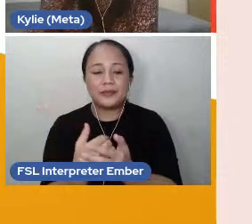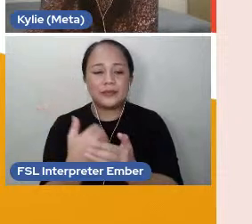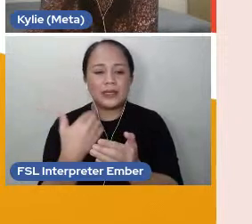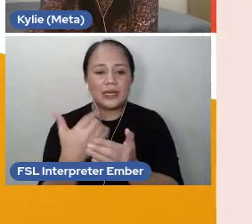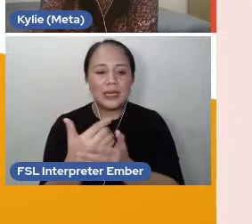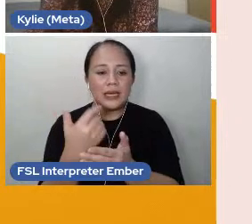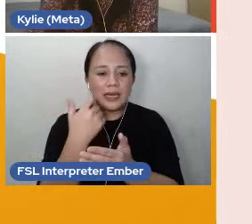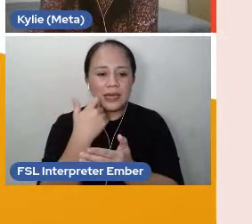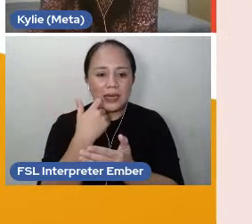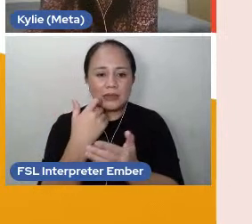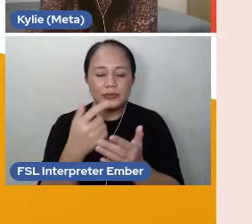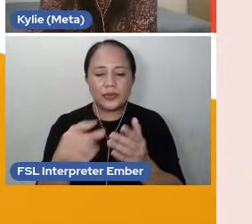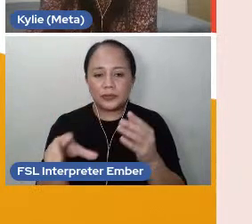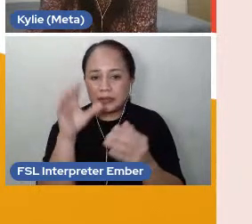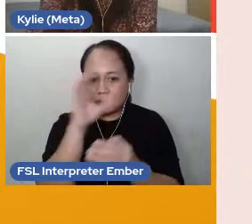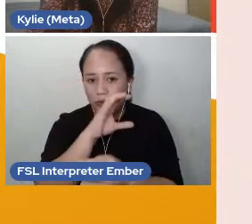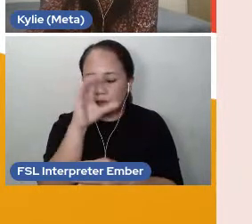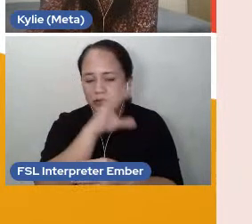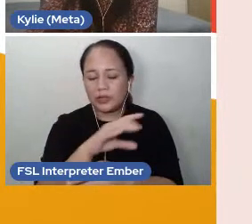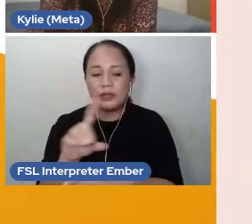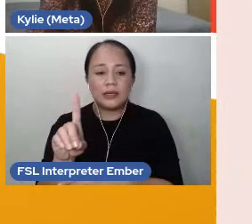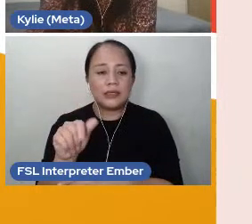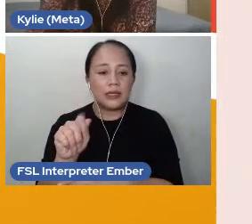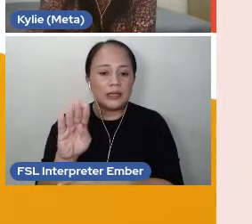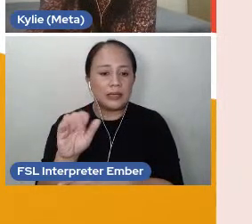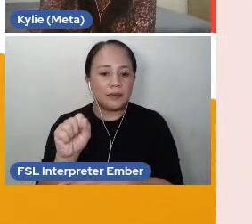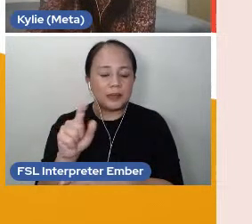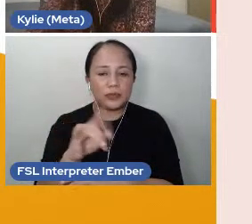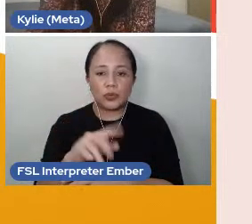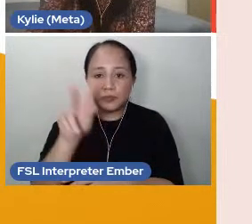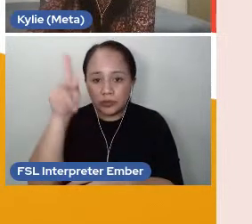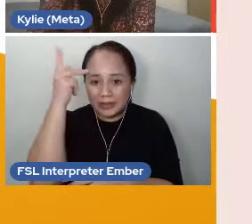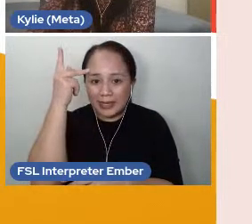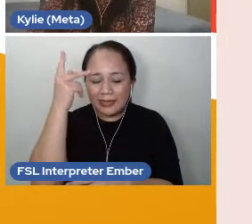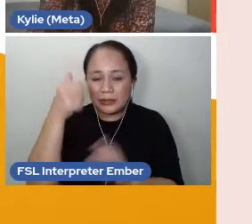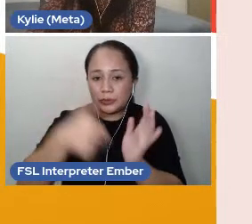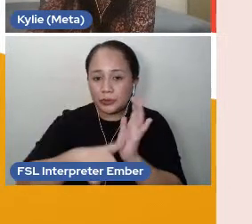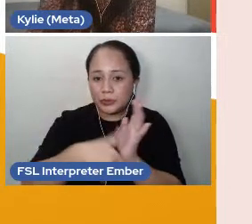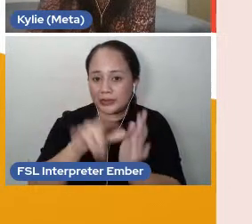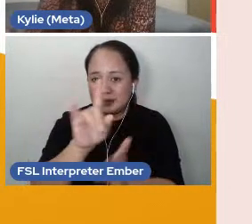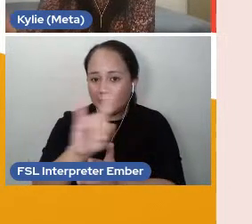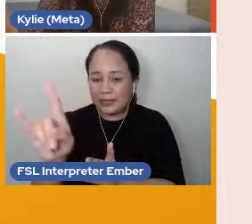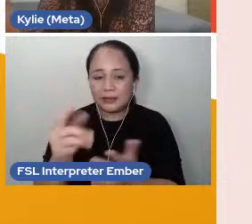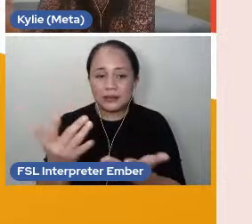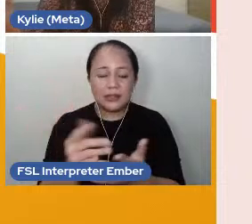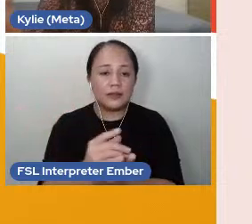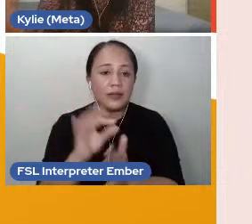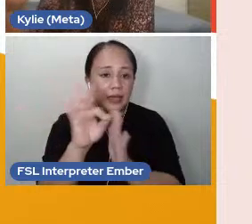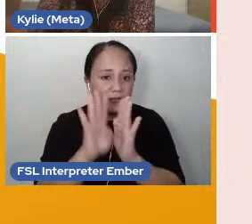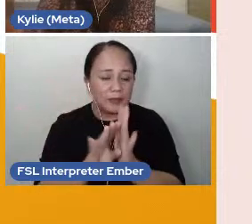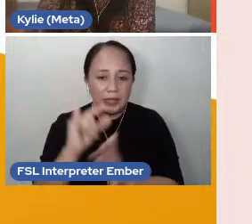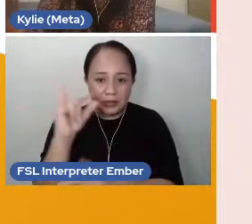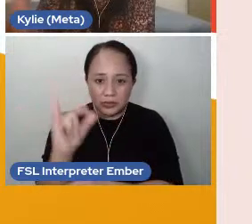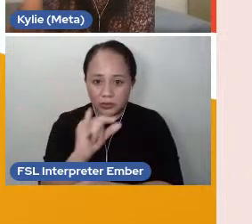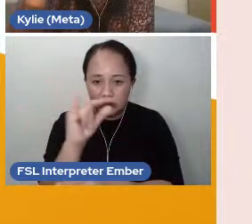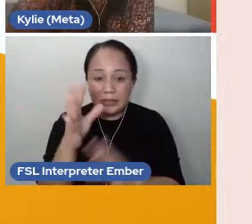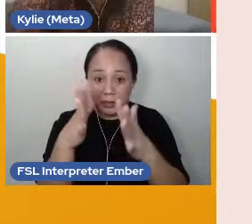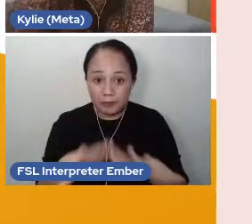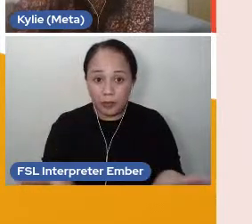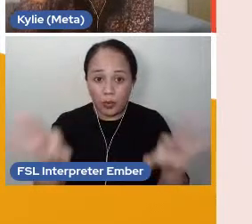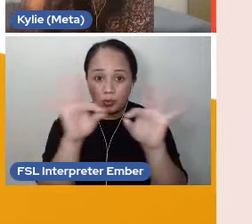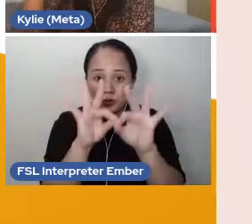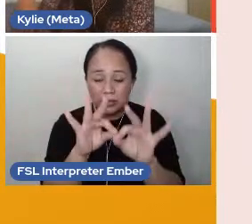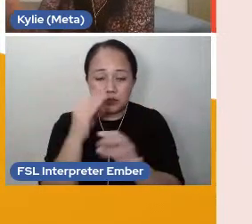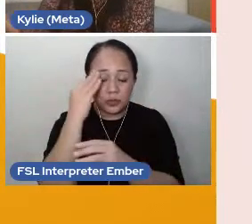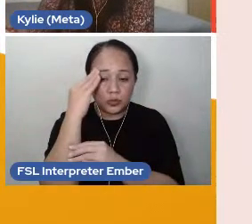searchable database of political and electoral ads on Facebook and Instagram. It's important to note here,